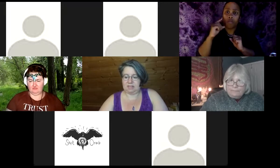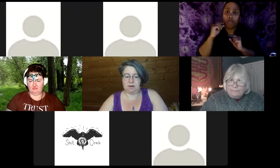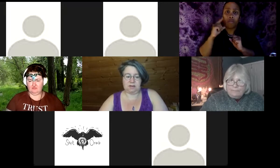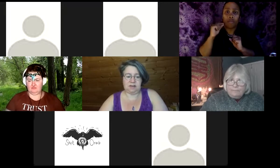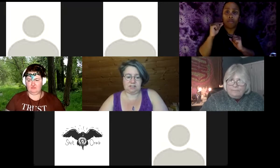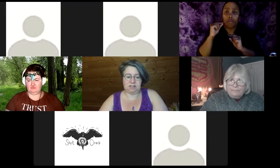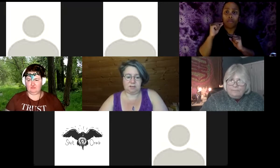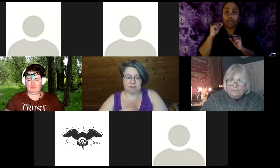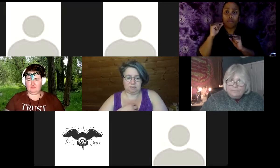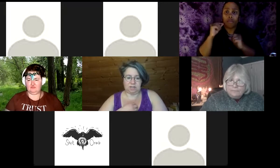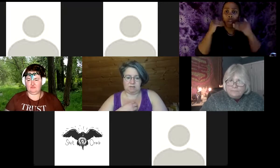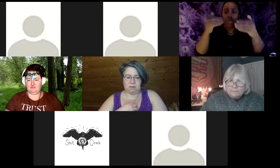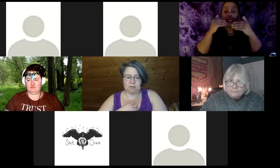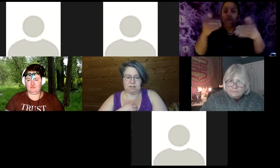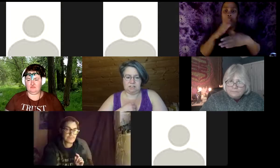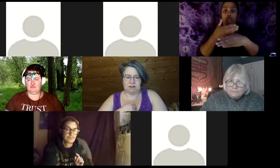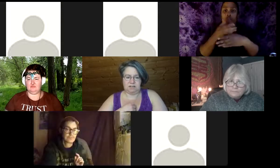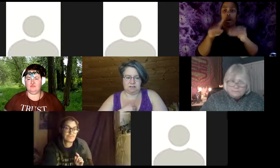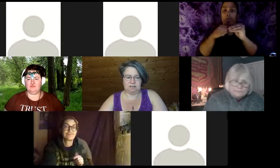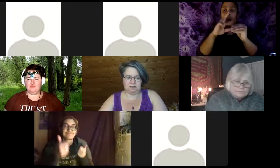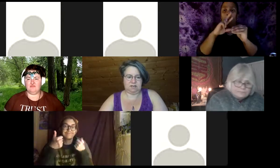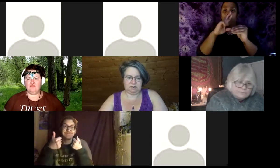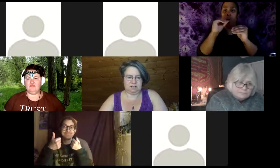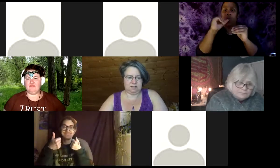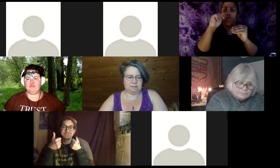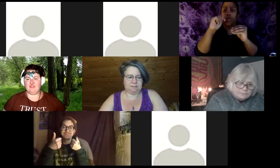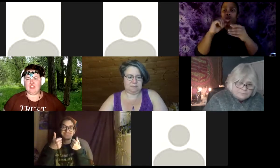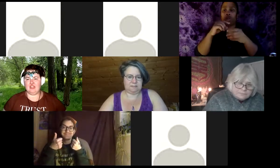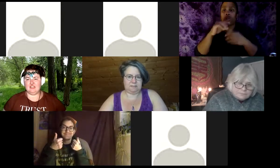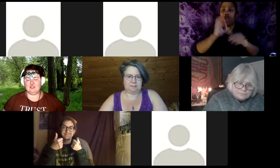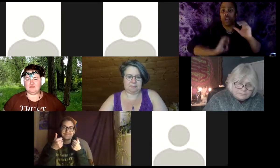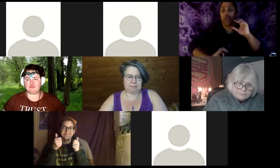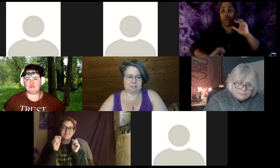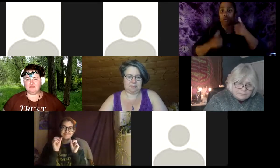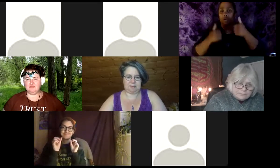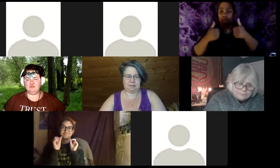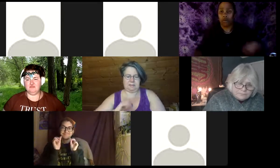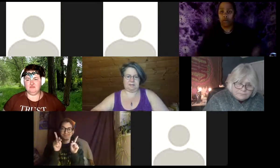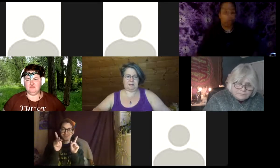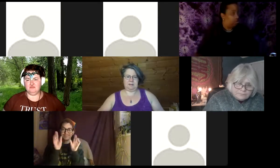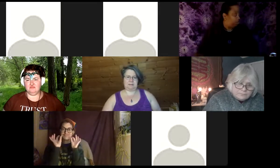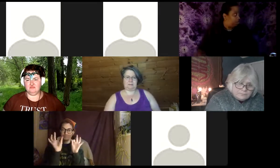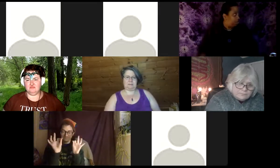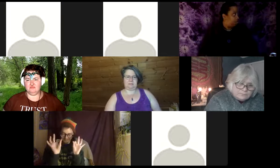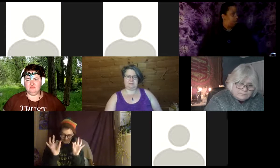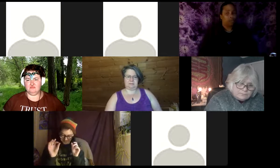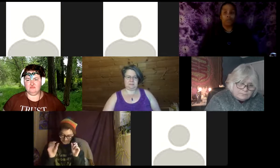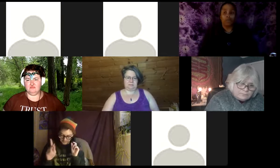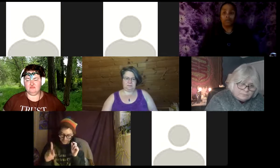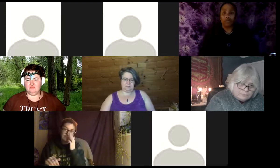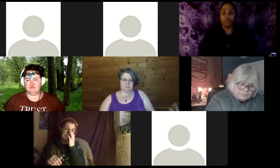Okay, yeah, Thorne, go ahead and share about root chakra, what you wanted to share. Okay, great.